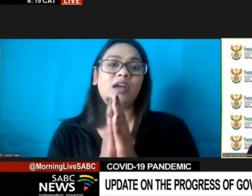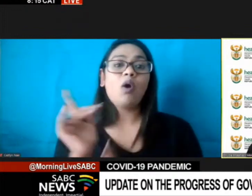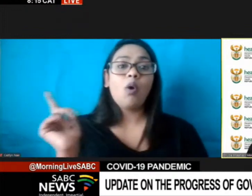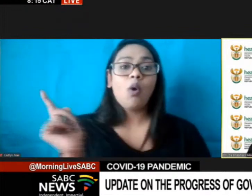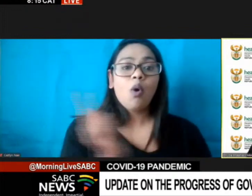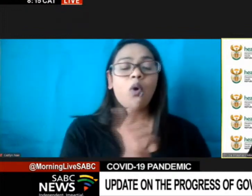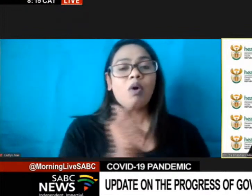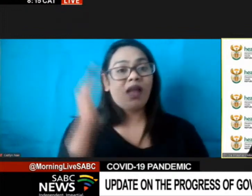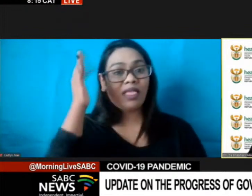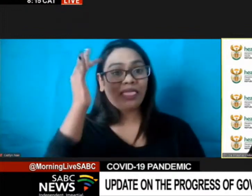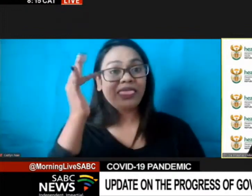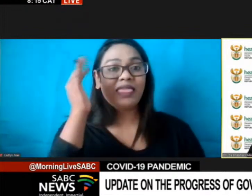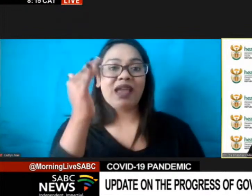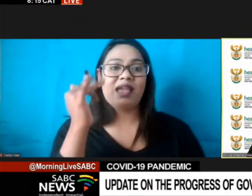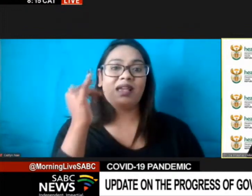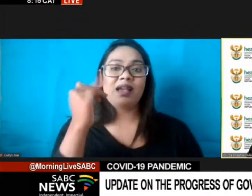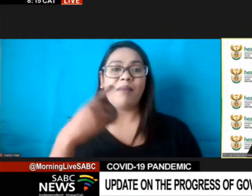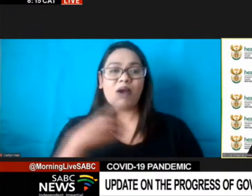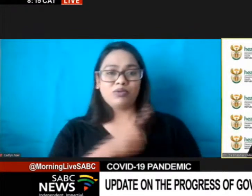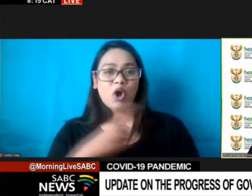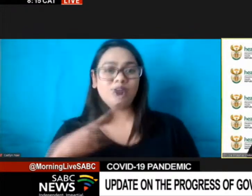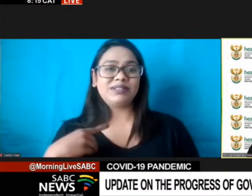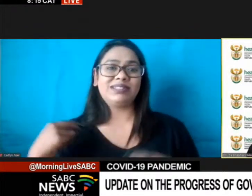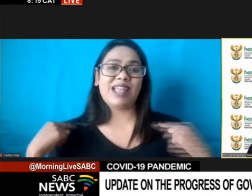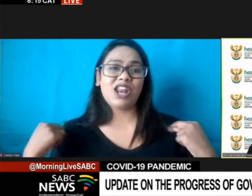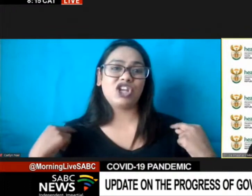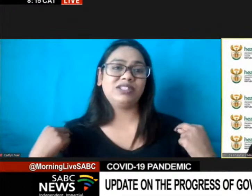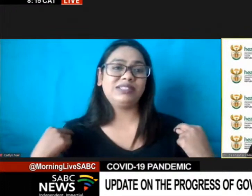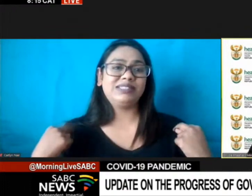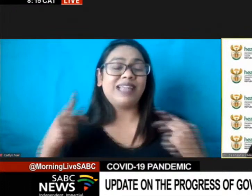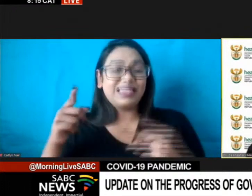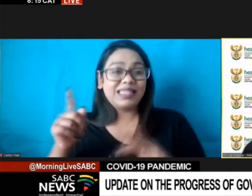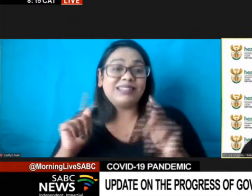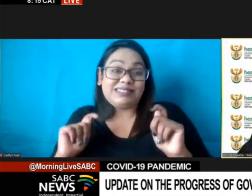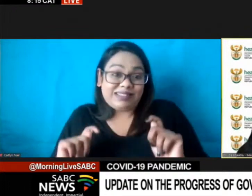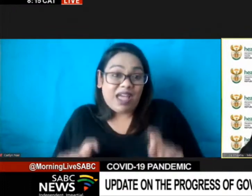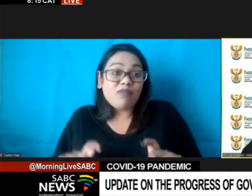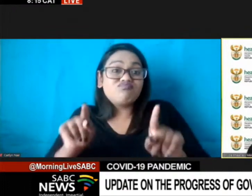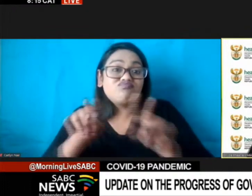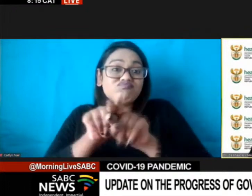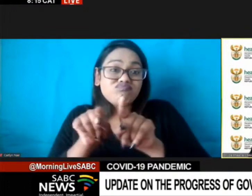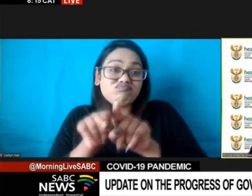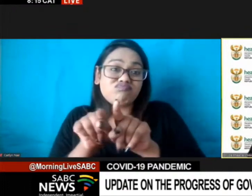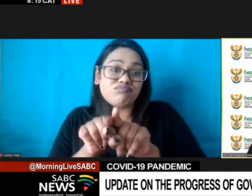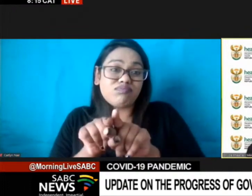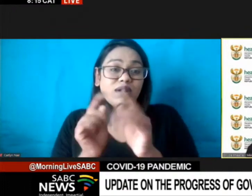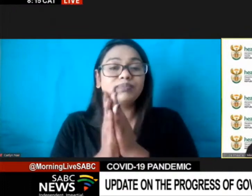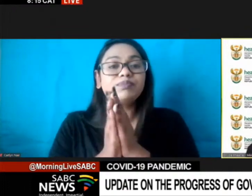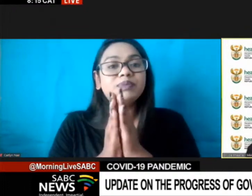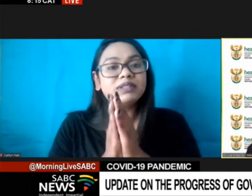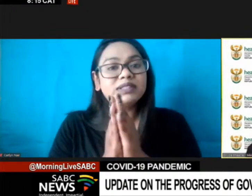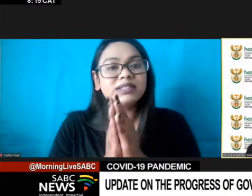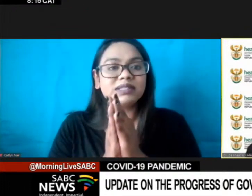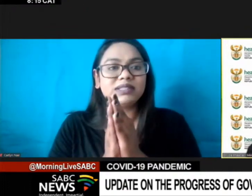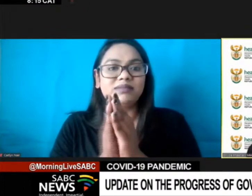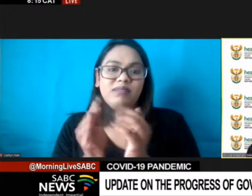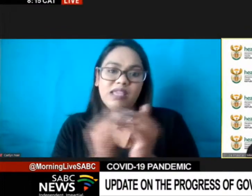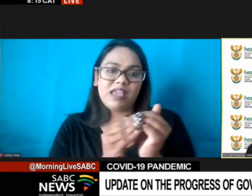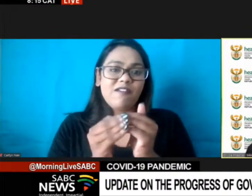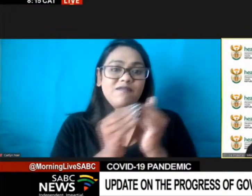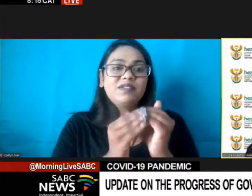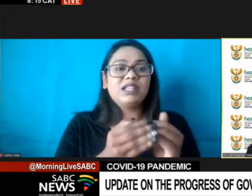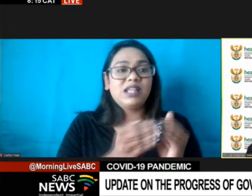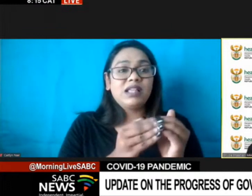them as we celebrate this festive season. Again, let me, on behalf of the people of our country,